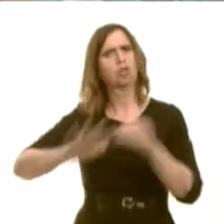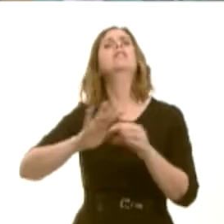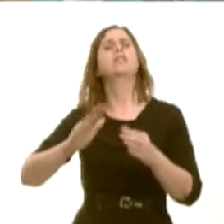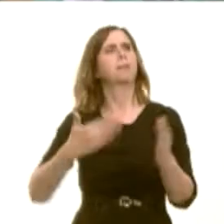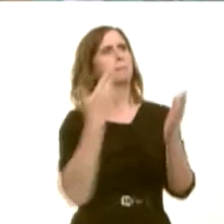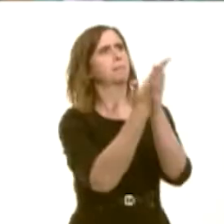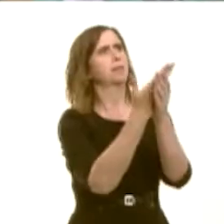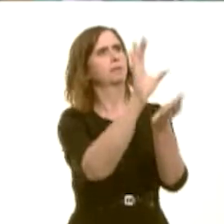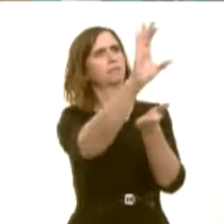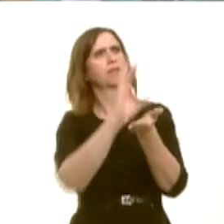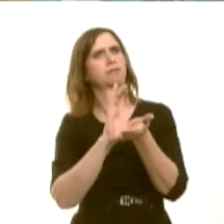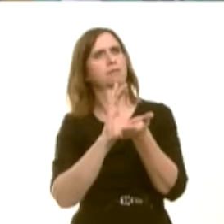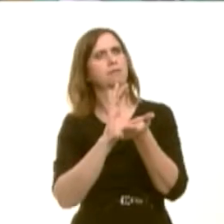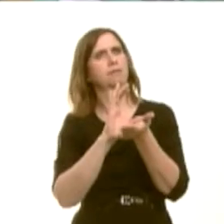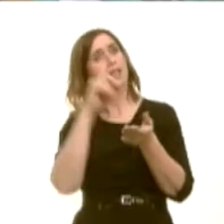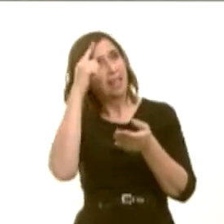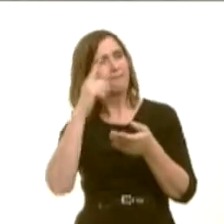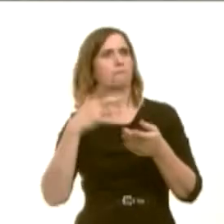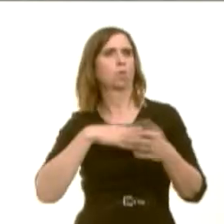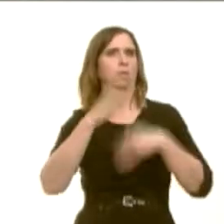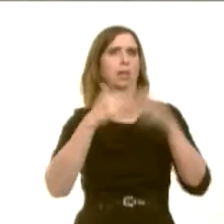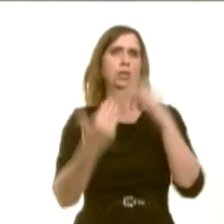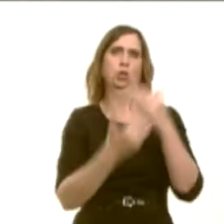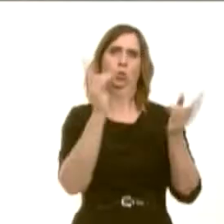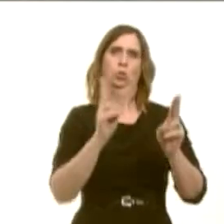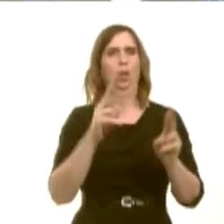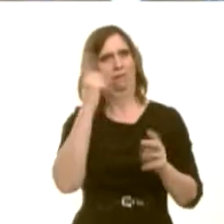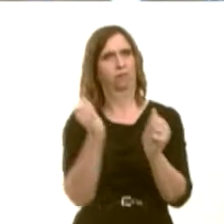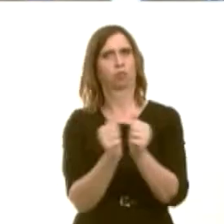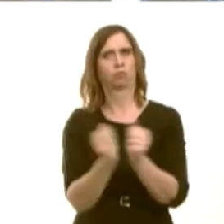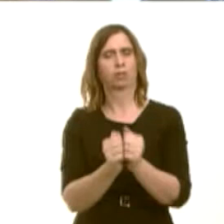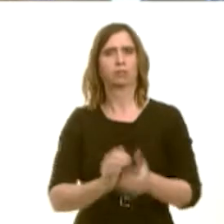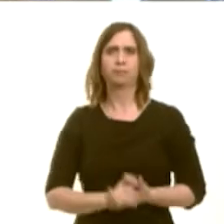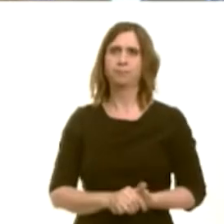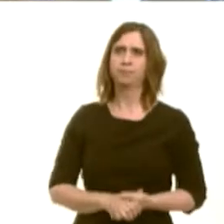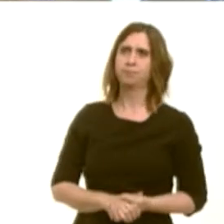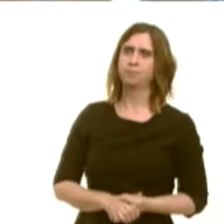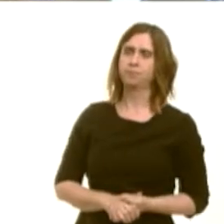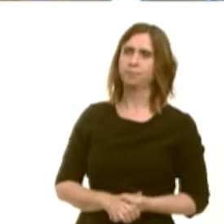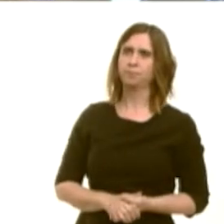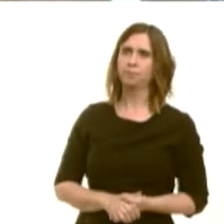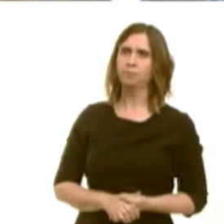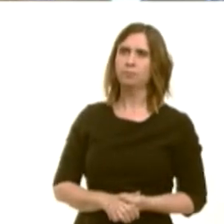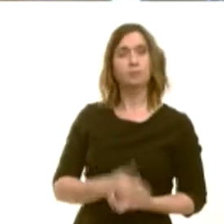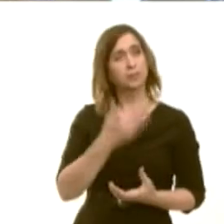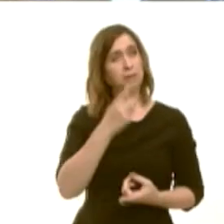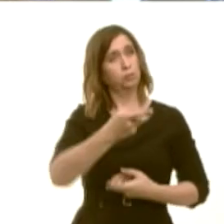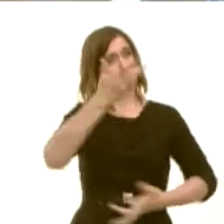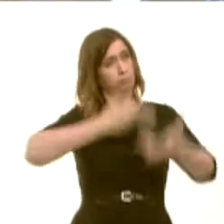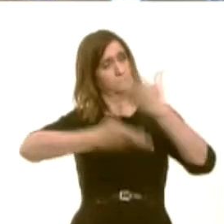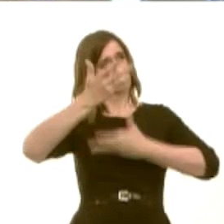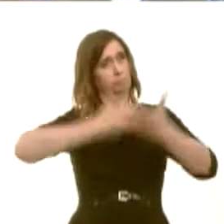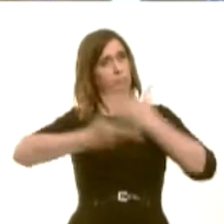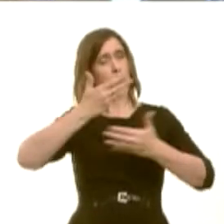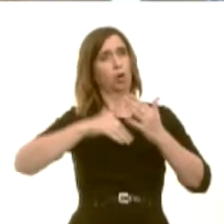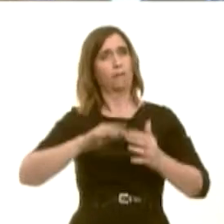funds if they feel it's appropriate to build a new school. Question 9, Elena Parrott. Will the First Minister outline the next stage of the proposed South